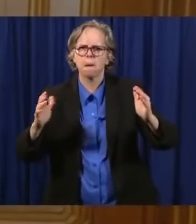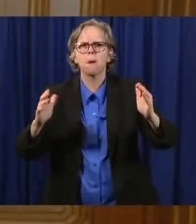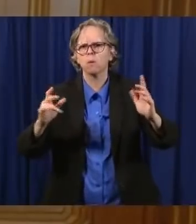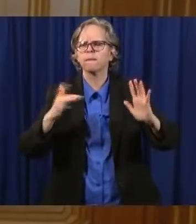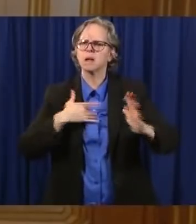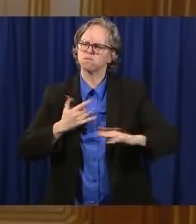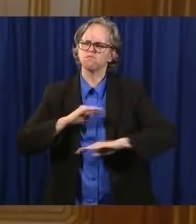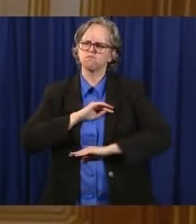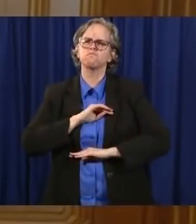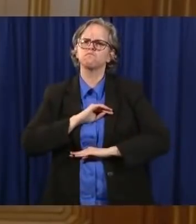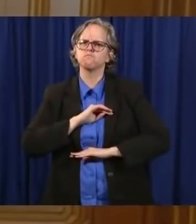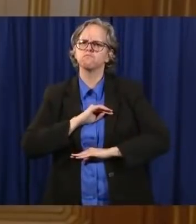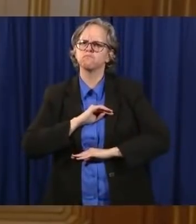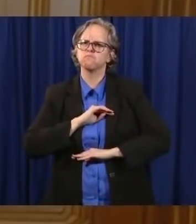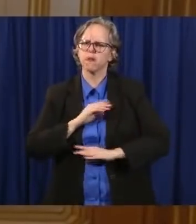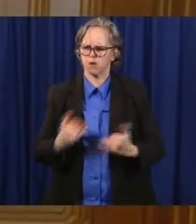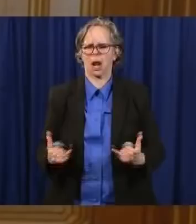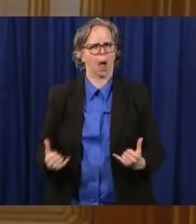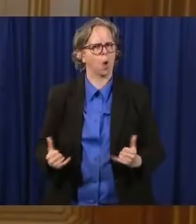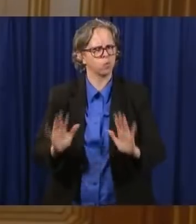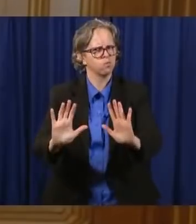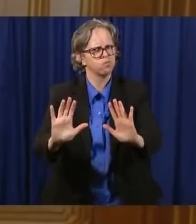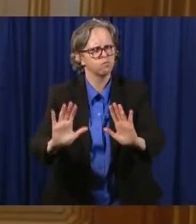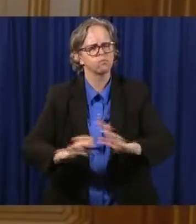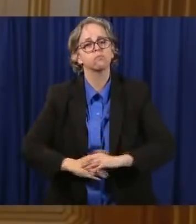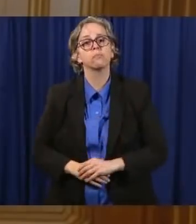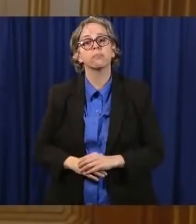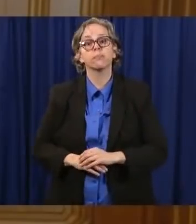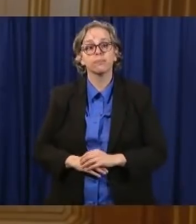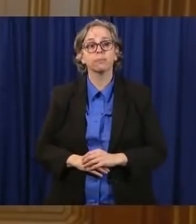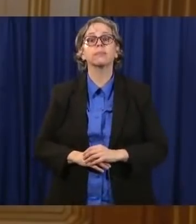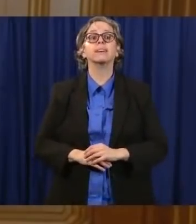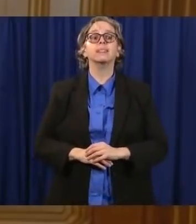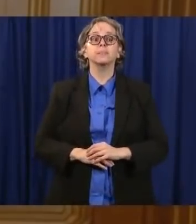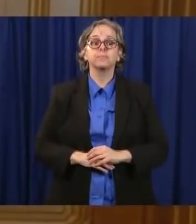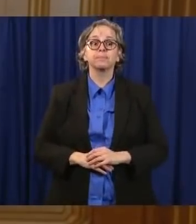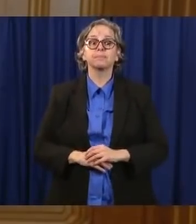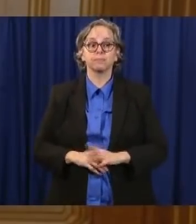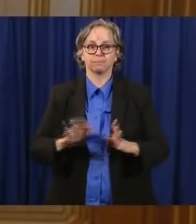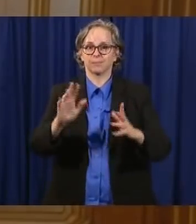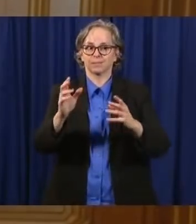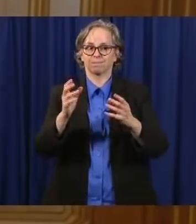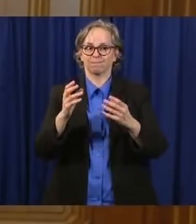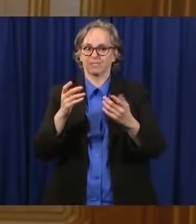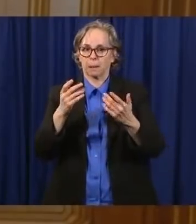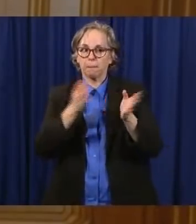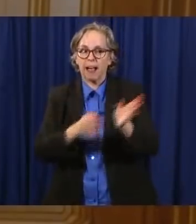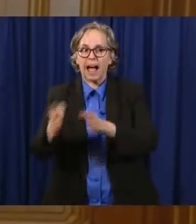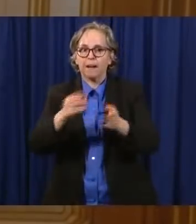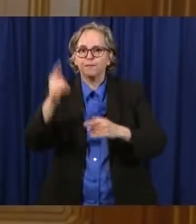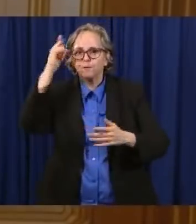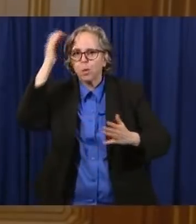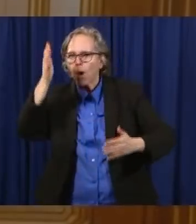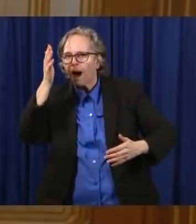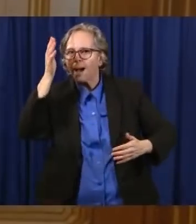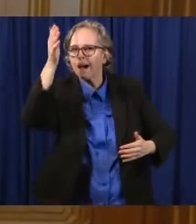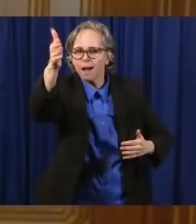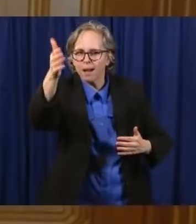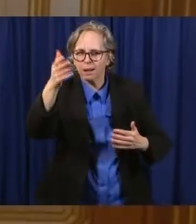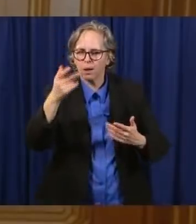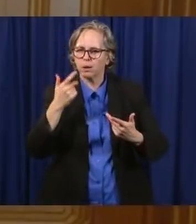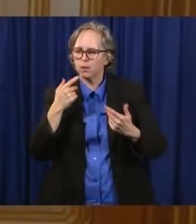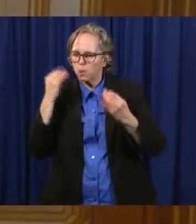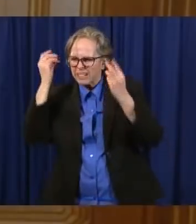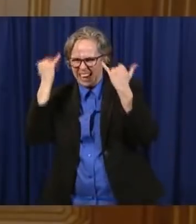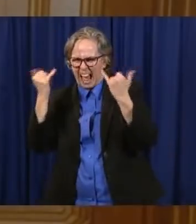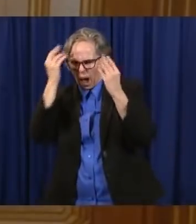We'll be talking in the future about where we're going. The plan is in place. It's not in place yet, but we're trying to get